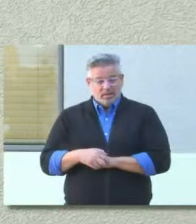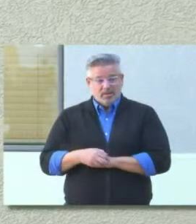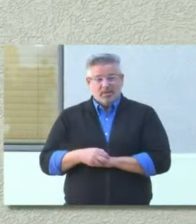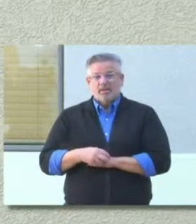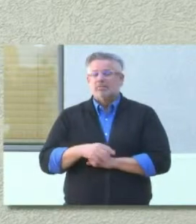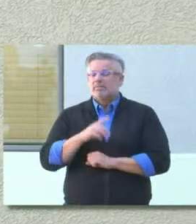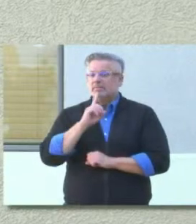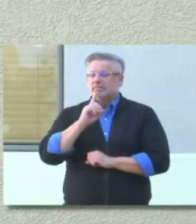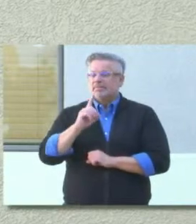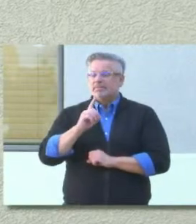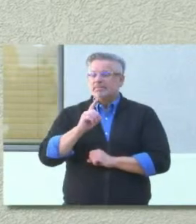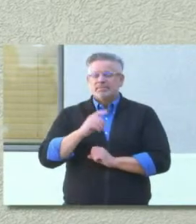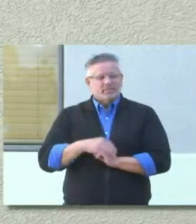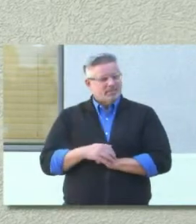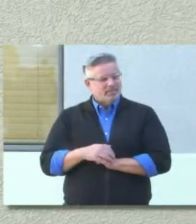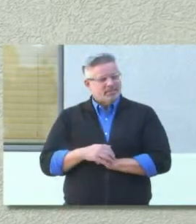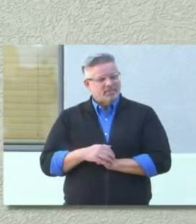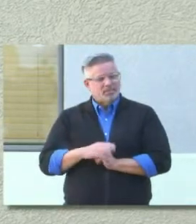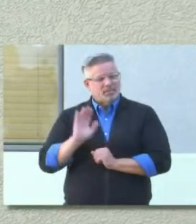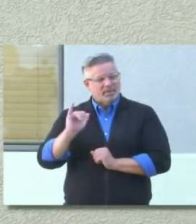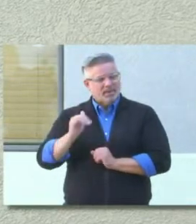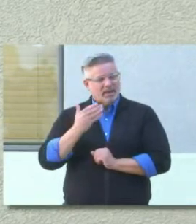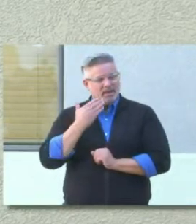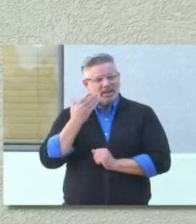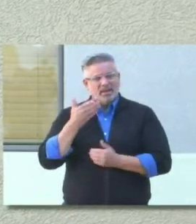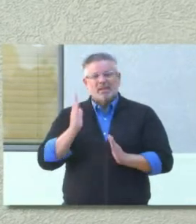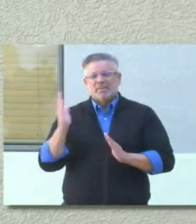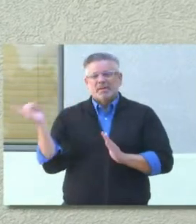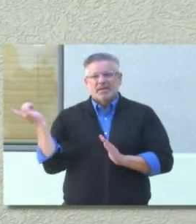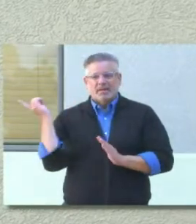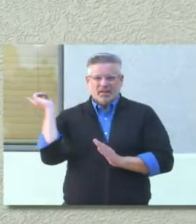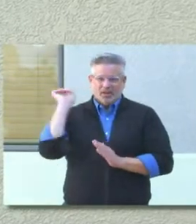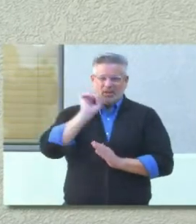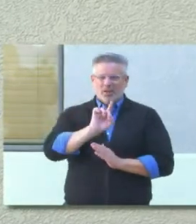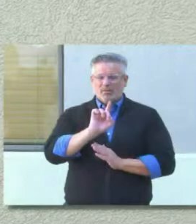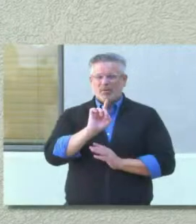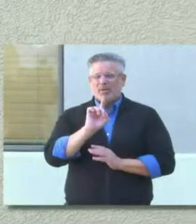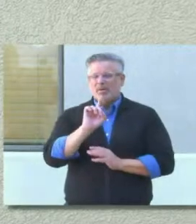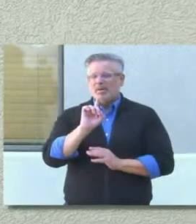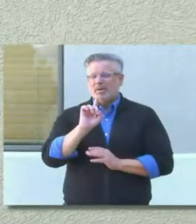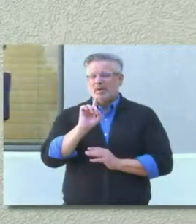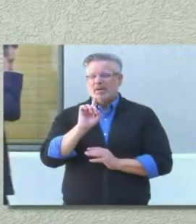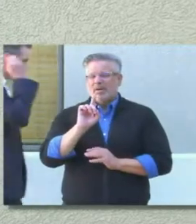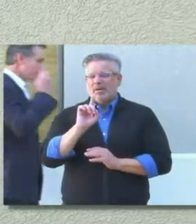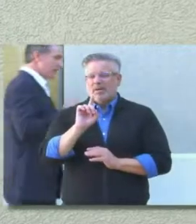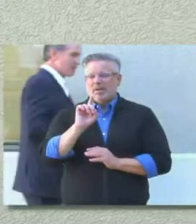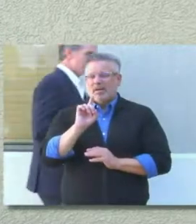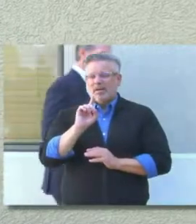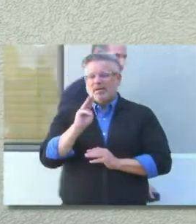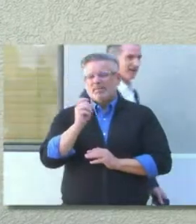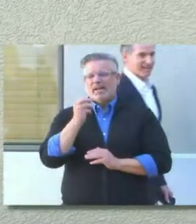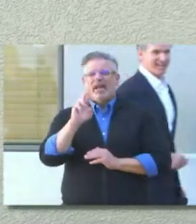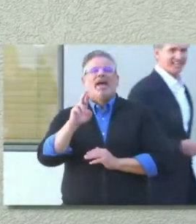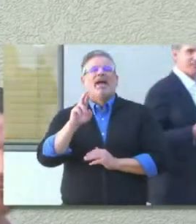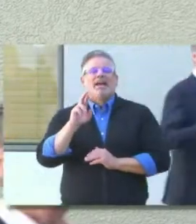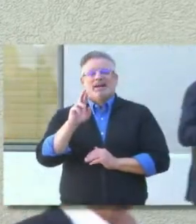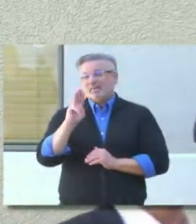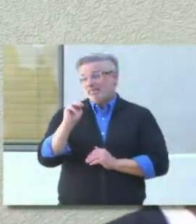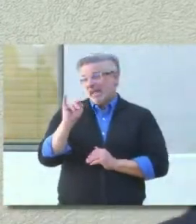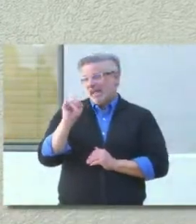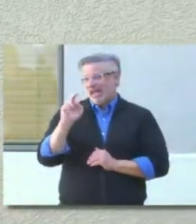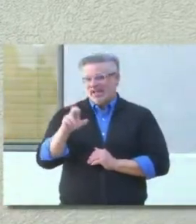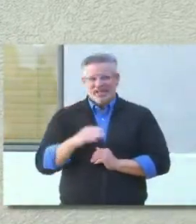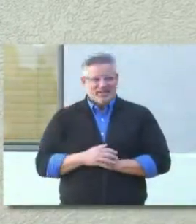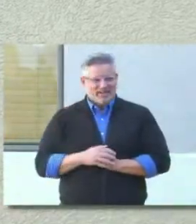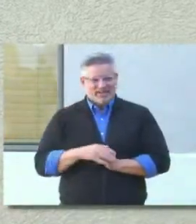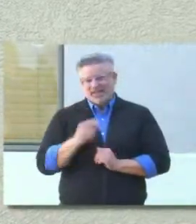los demás. And with that, let me call forward the mayor of the great state of California and my dear friend, Gavin